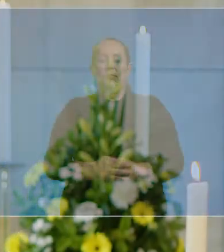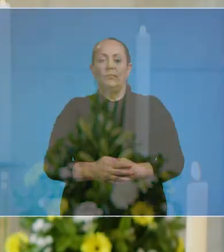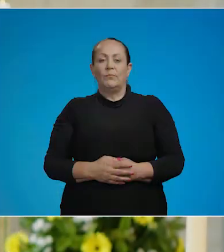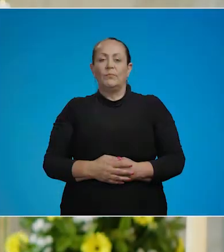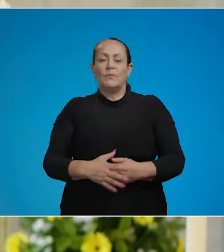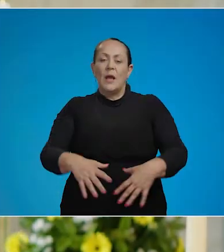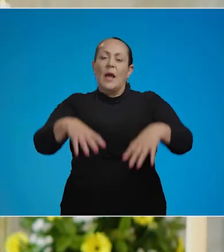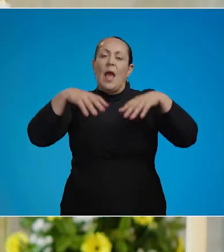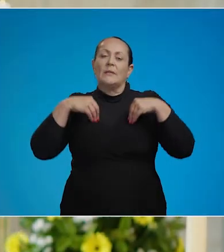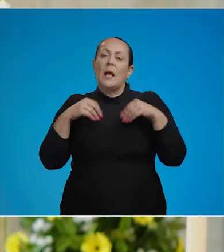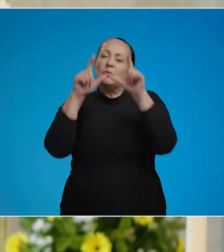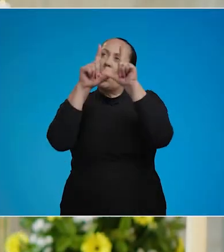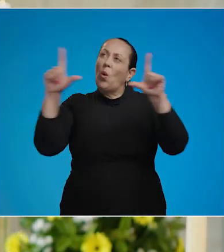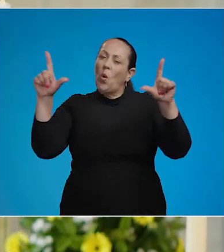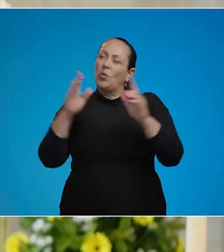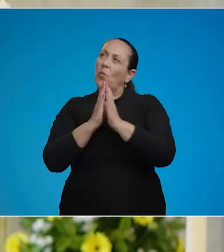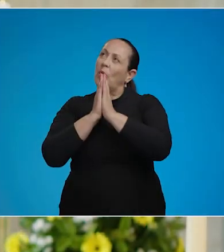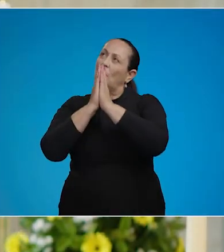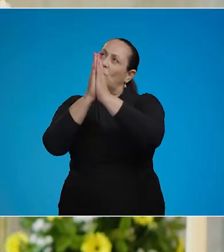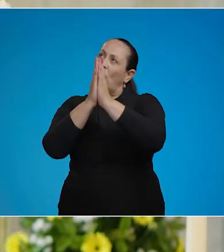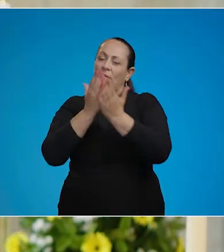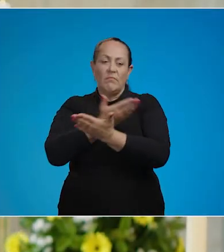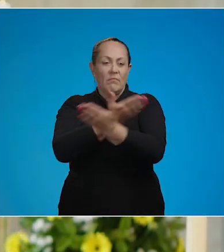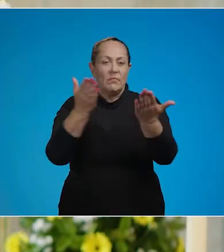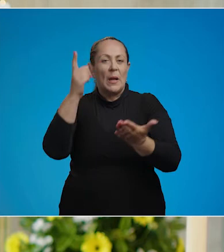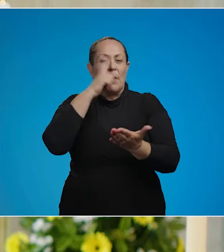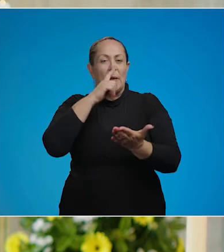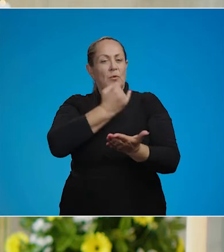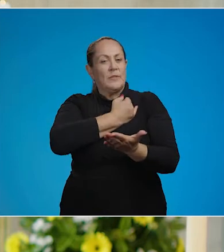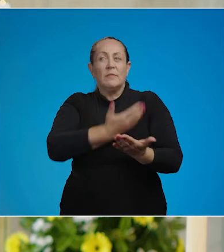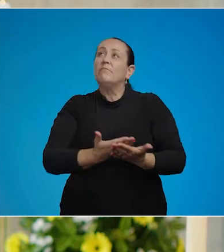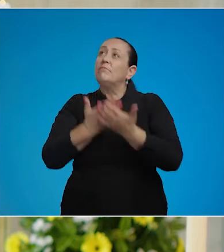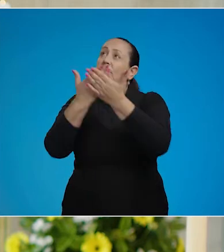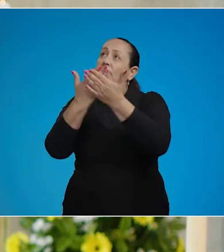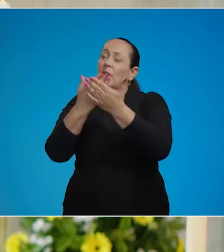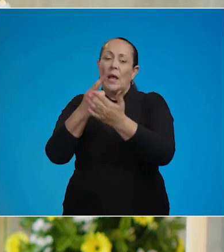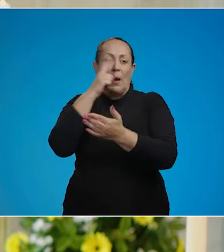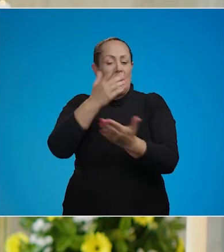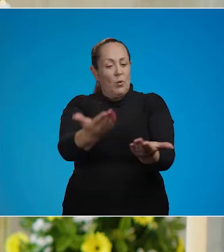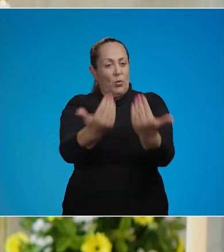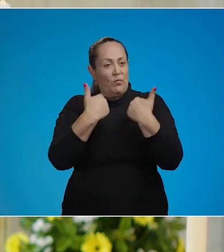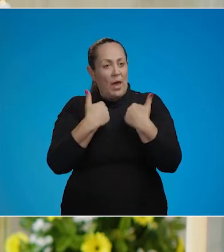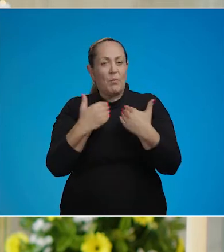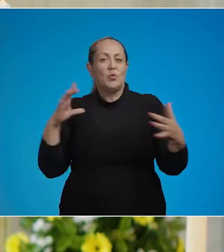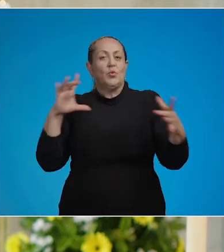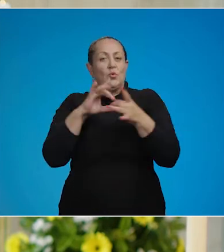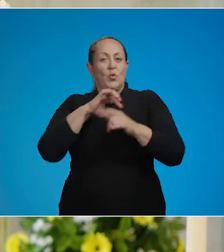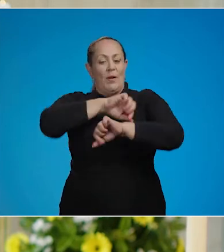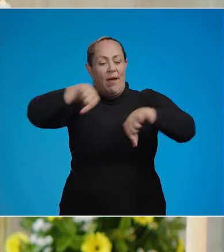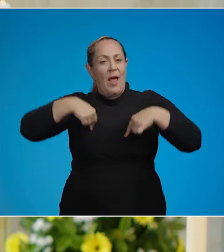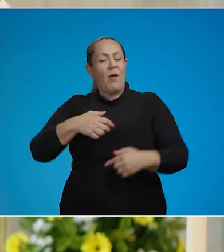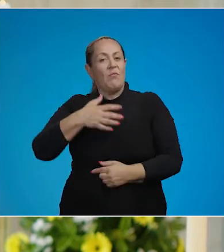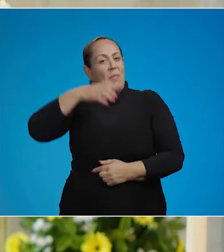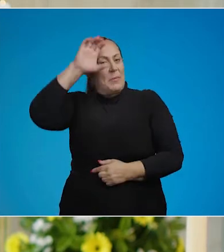Accept, Lord, we pray the oblations of your people and of those you have brought to new birth that